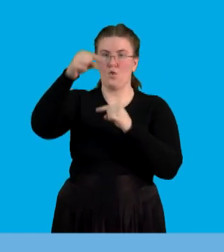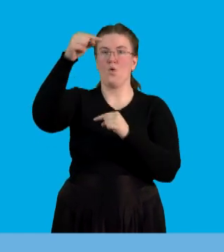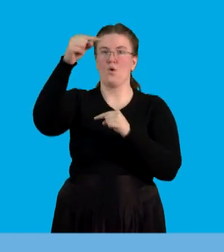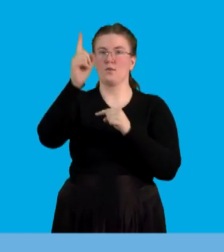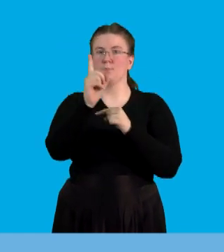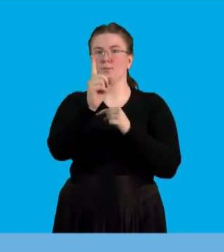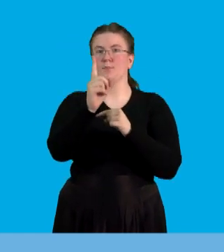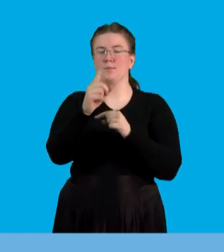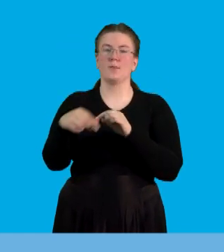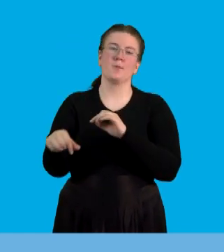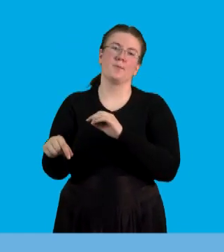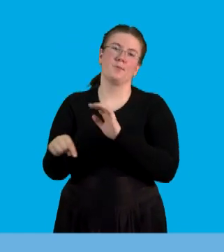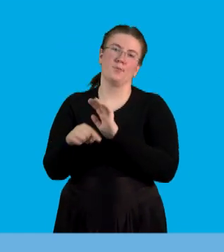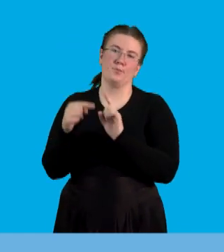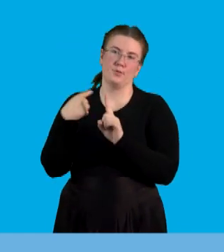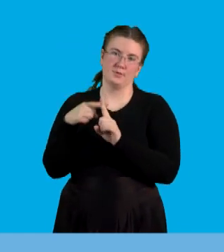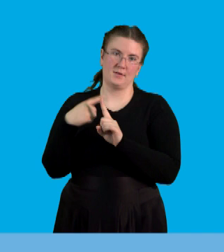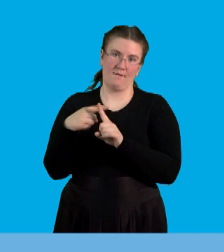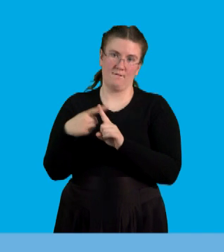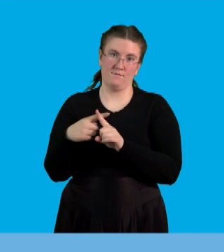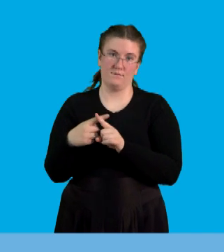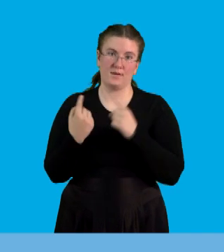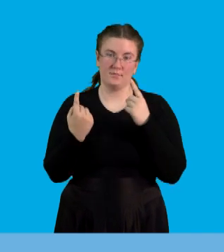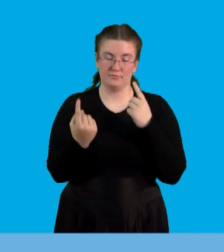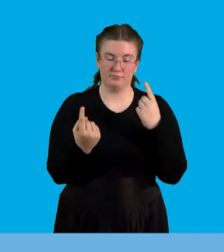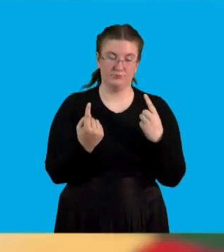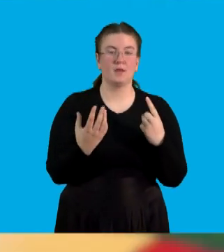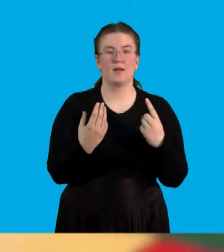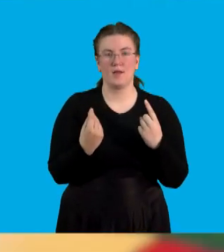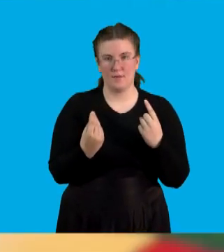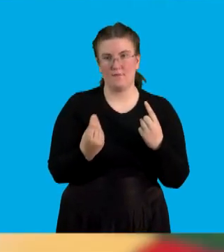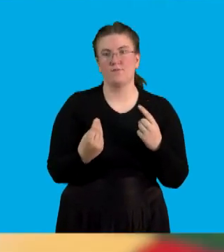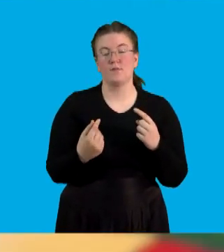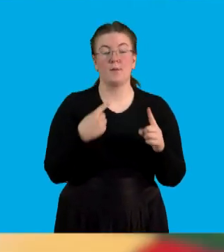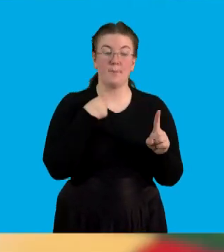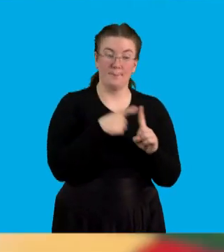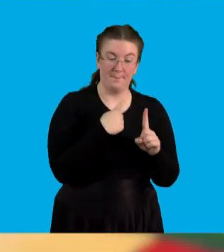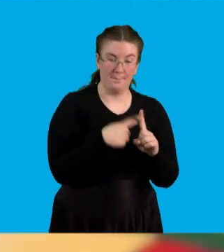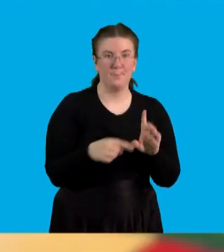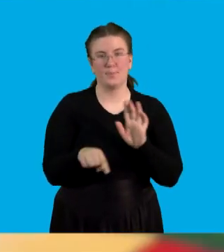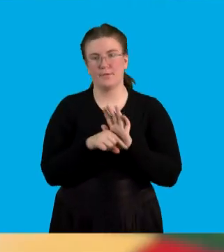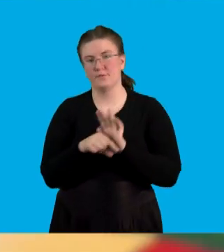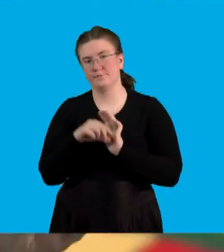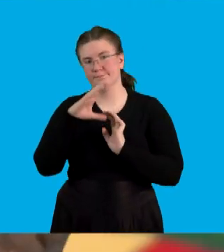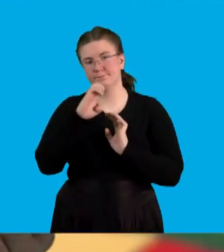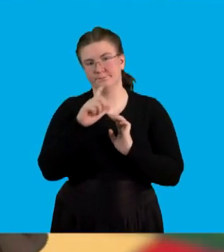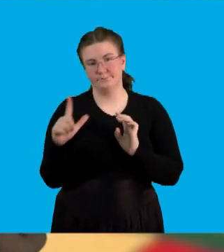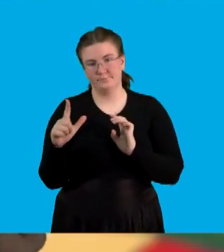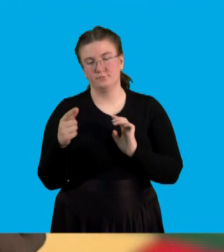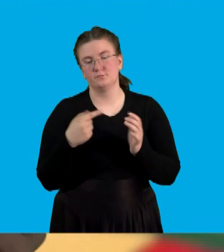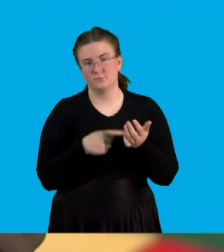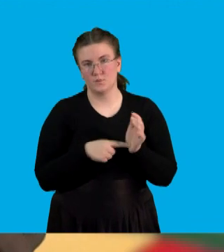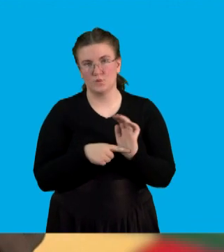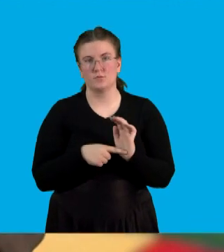your positive terminal. As we have said, each cell has terminals, the negative terminal and the positive terminal. As a shorthand to